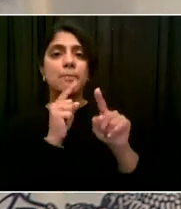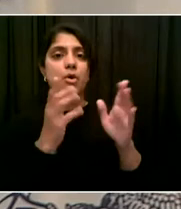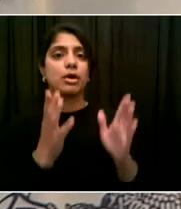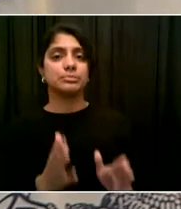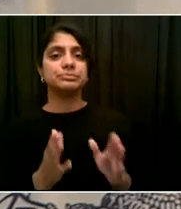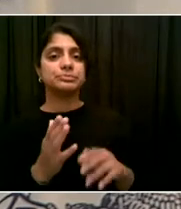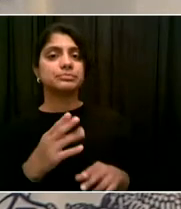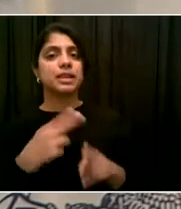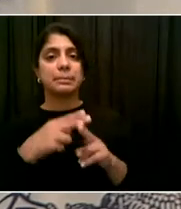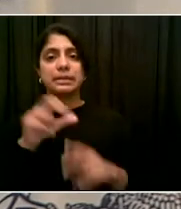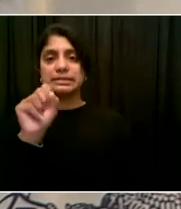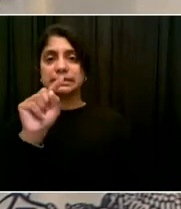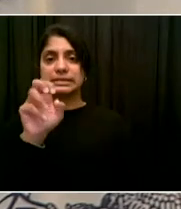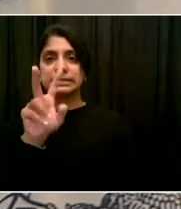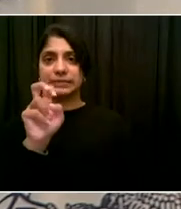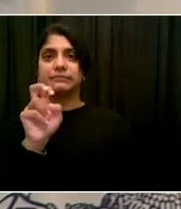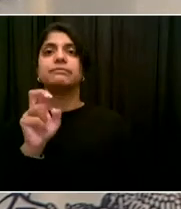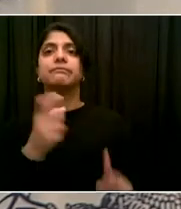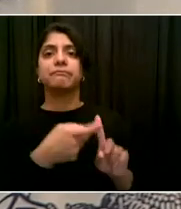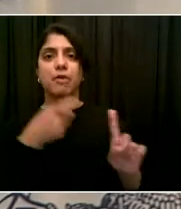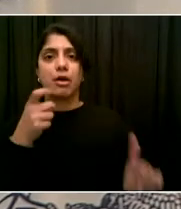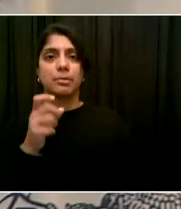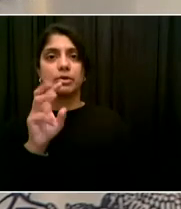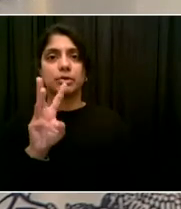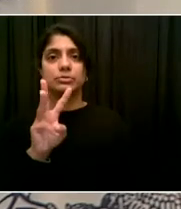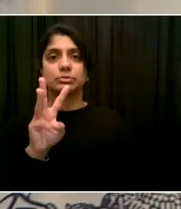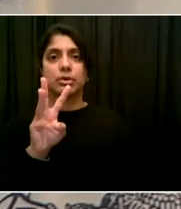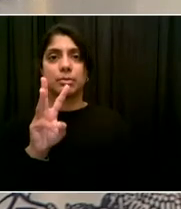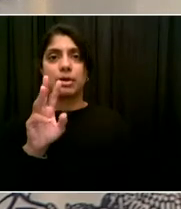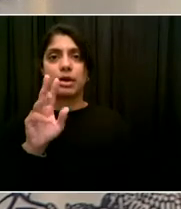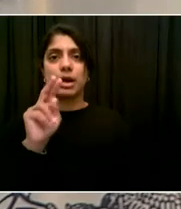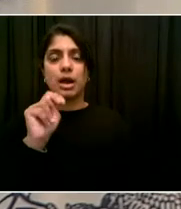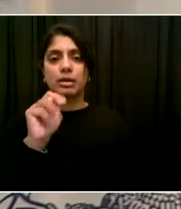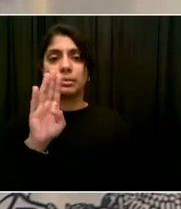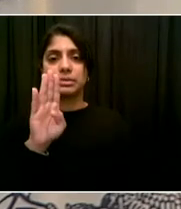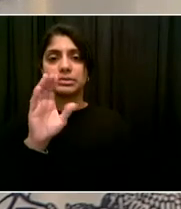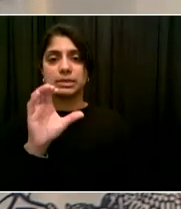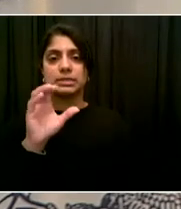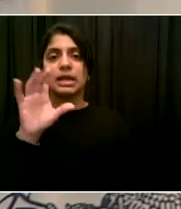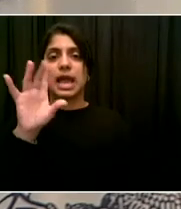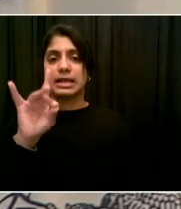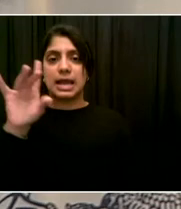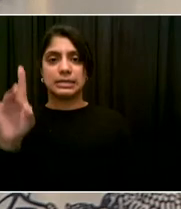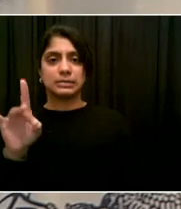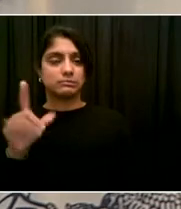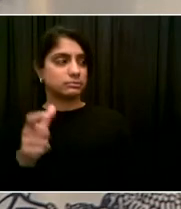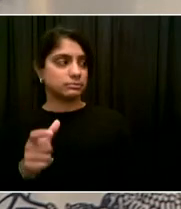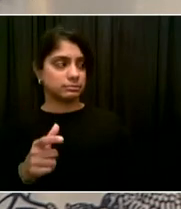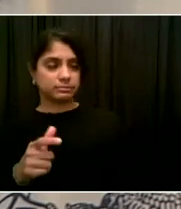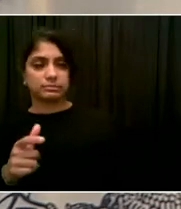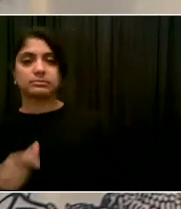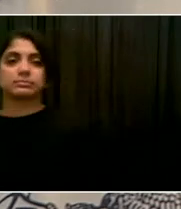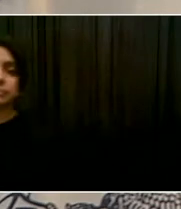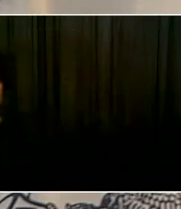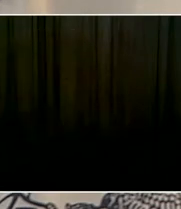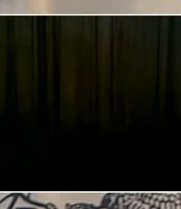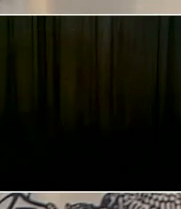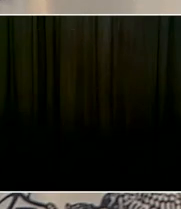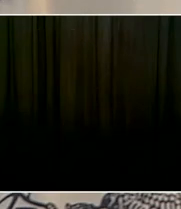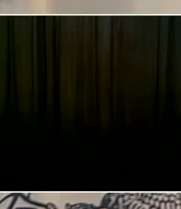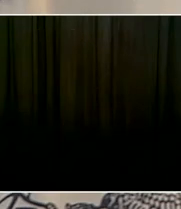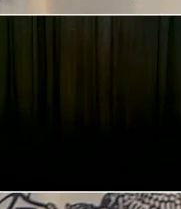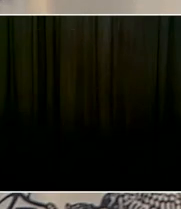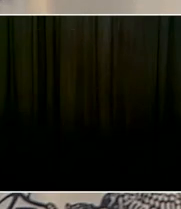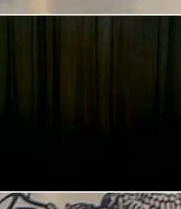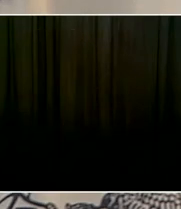Steve. How you doing? Doing well. First, I wanted to go back to the news from Washington. Any indication at this